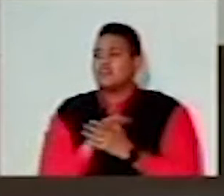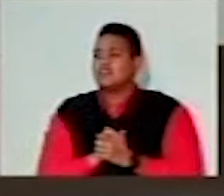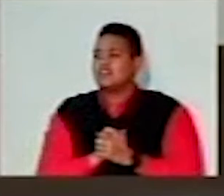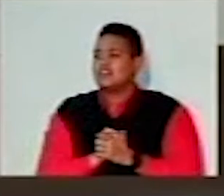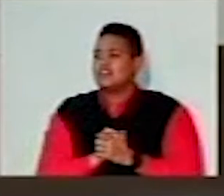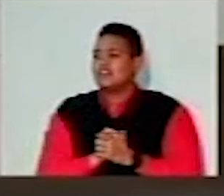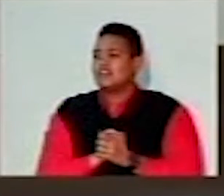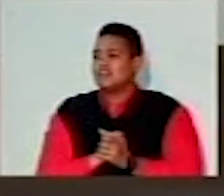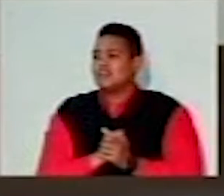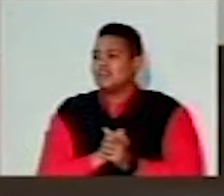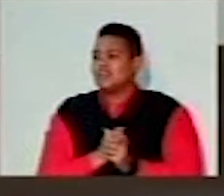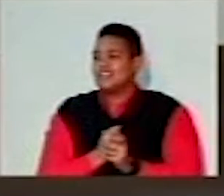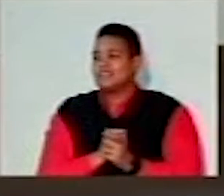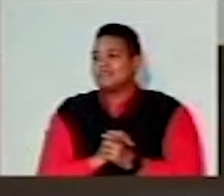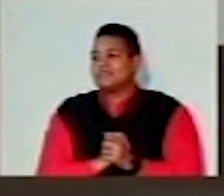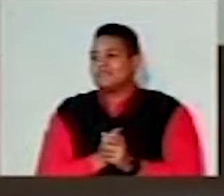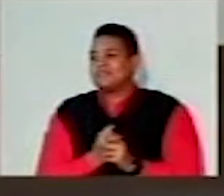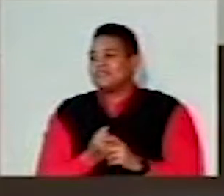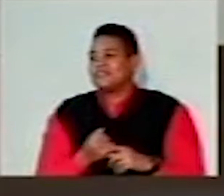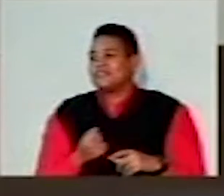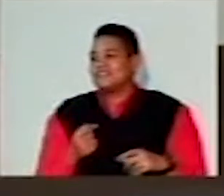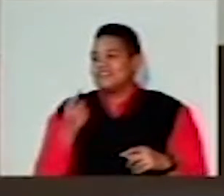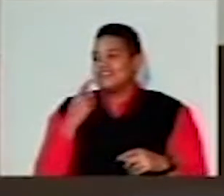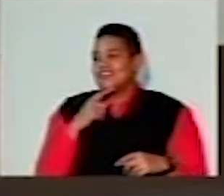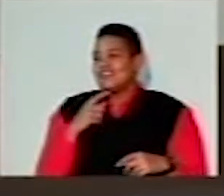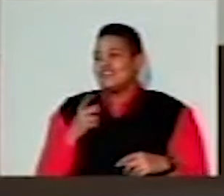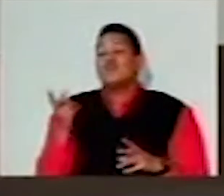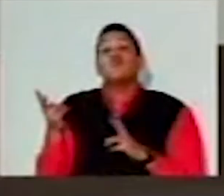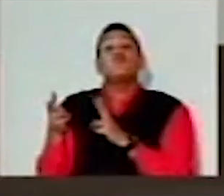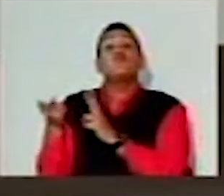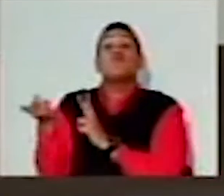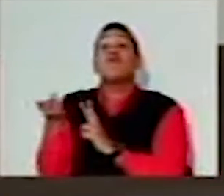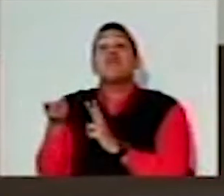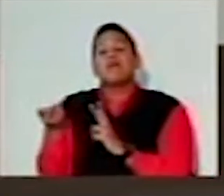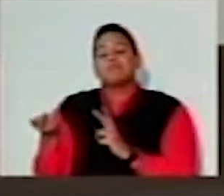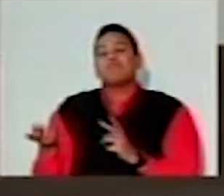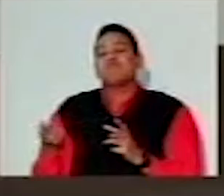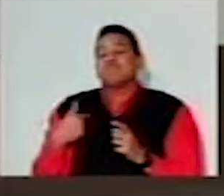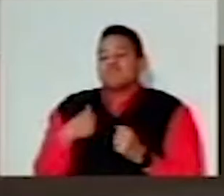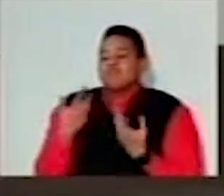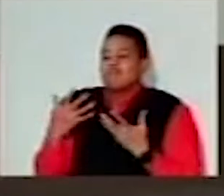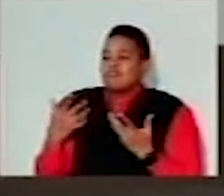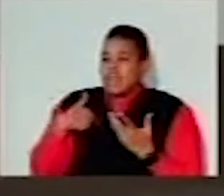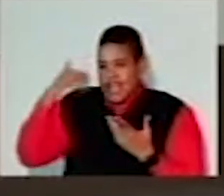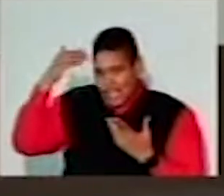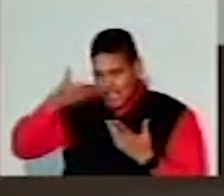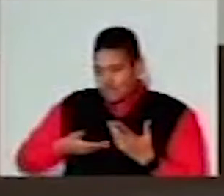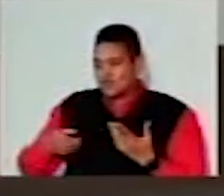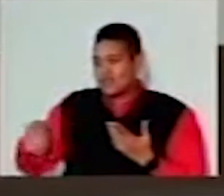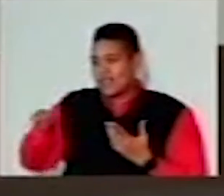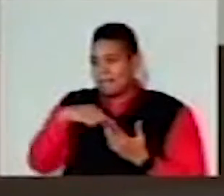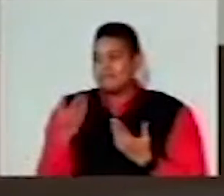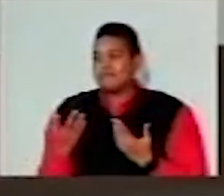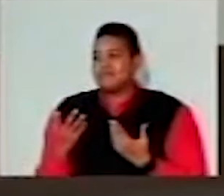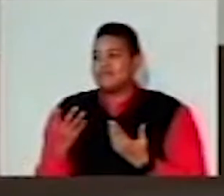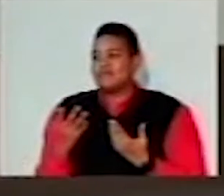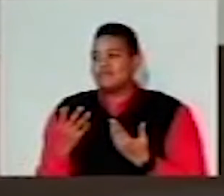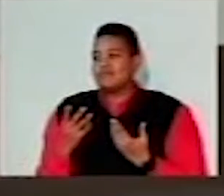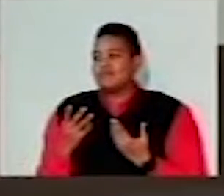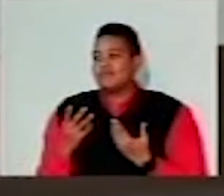and certainly for at least 2 of them, I've been able to introduce them to